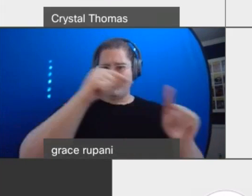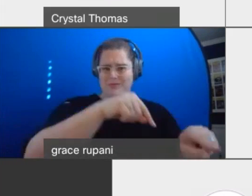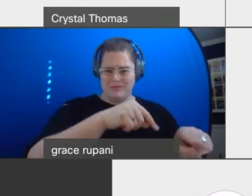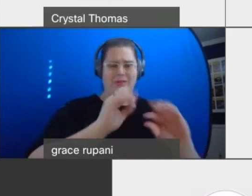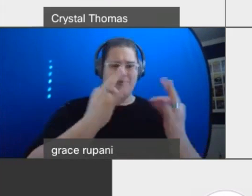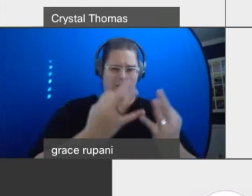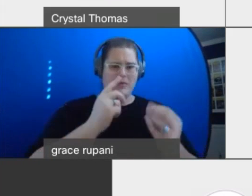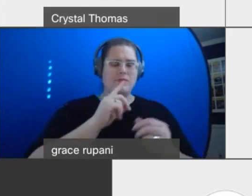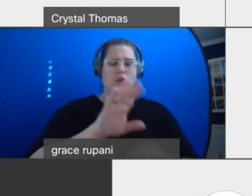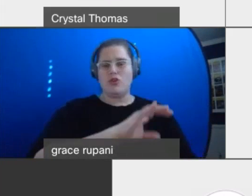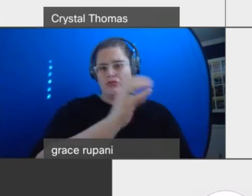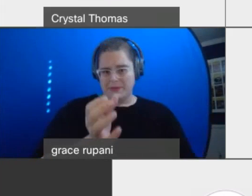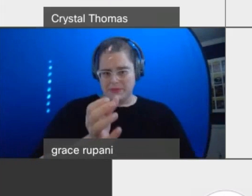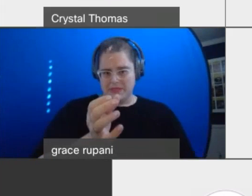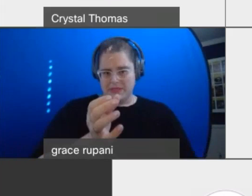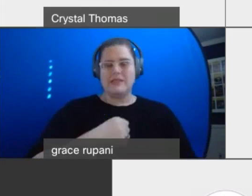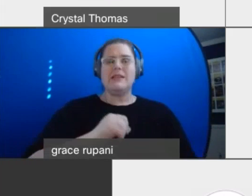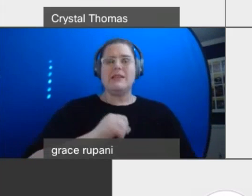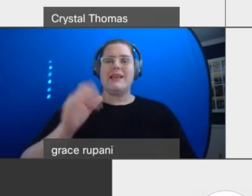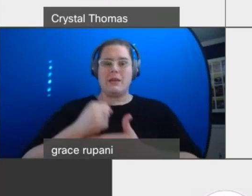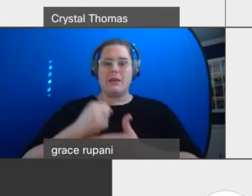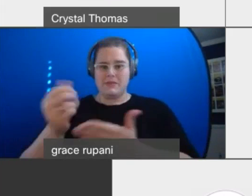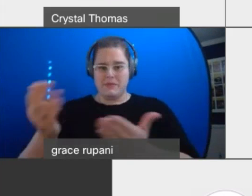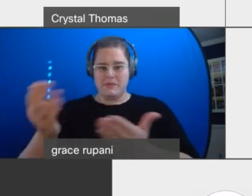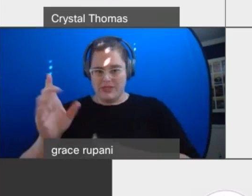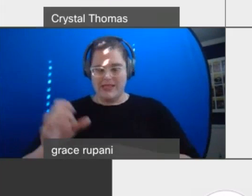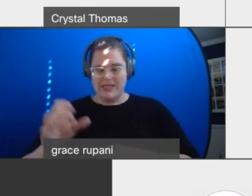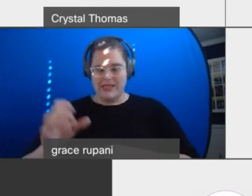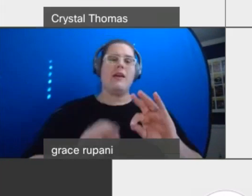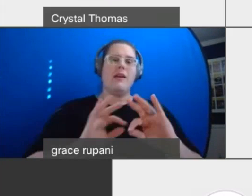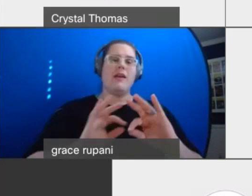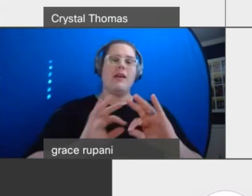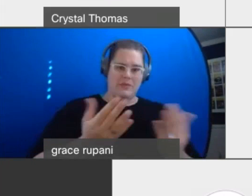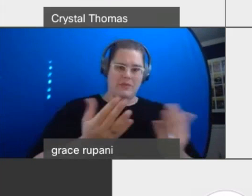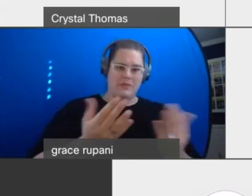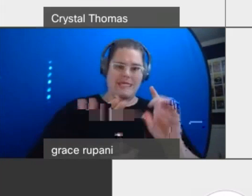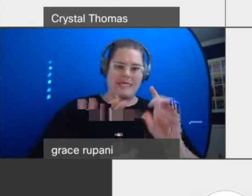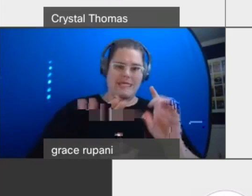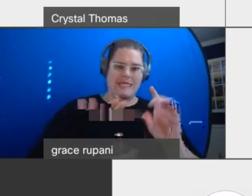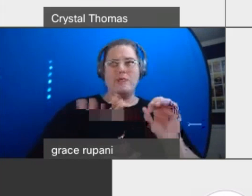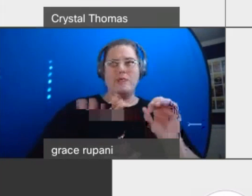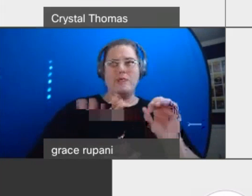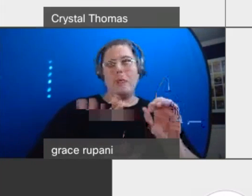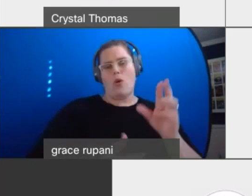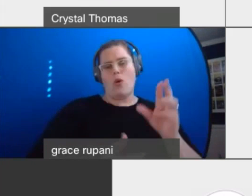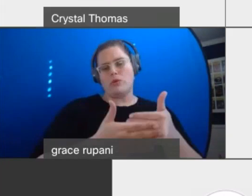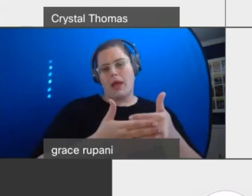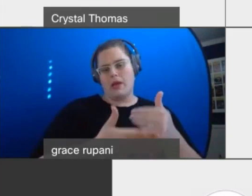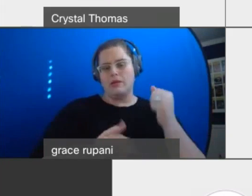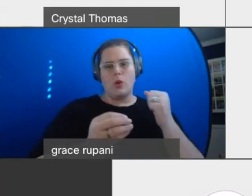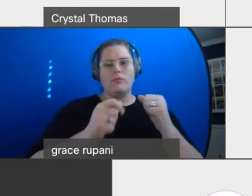family. His placement is here in DC. His family is here in DC or the close-in suburbs. So we don't have a travel